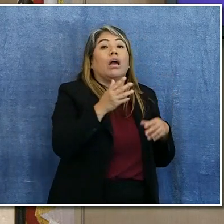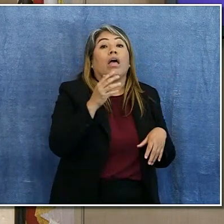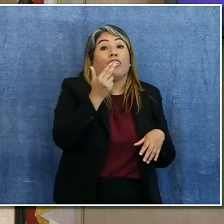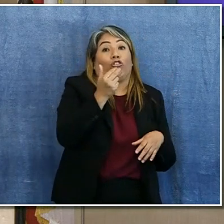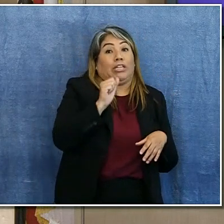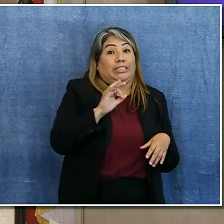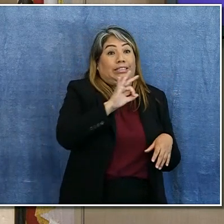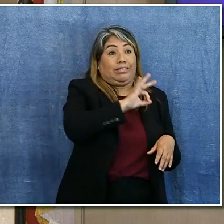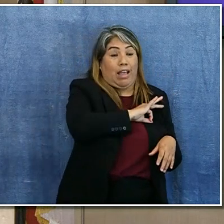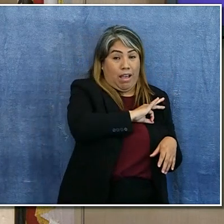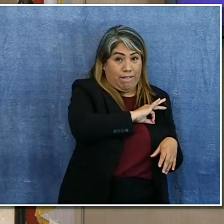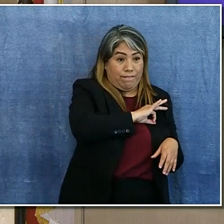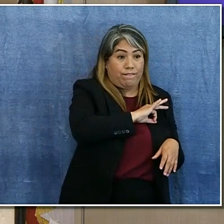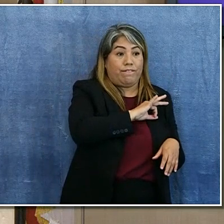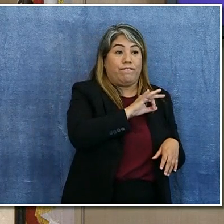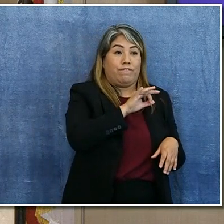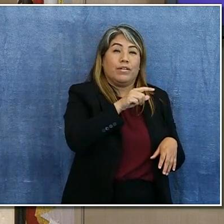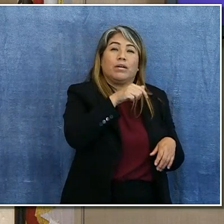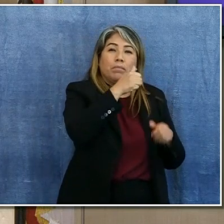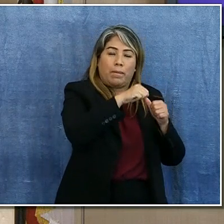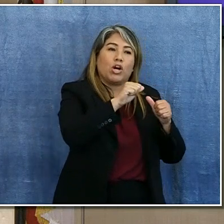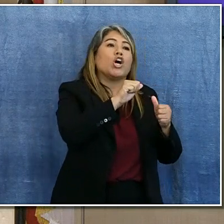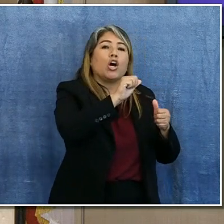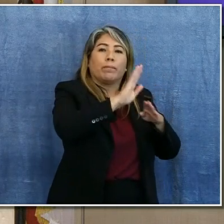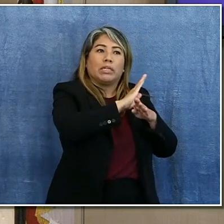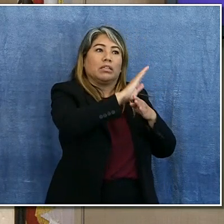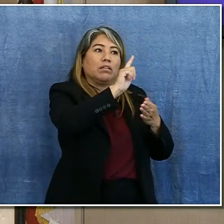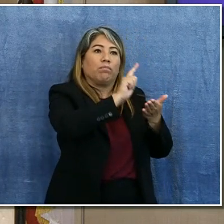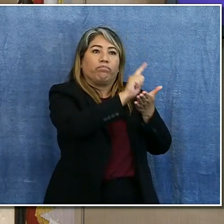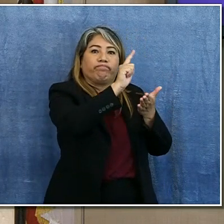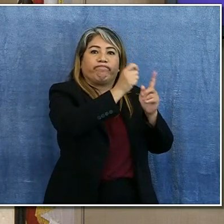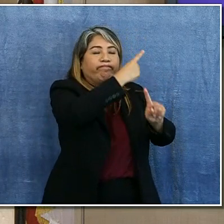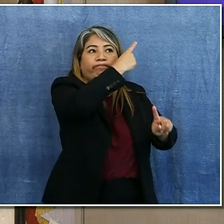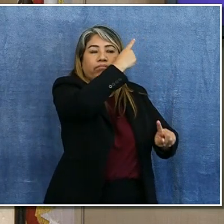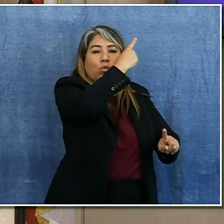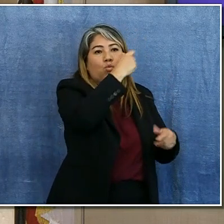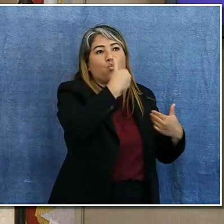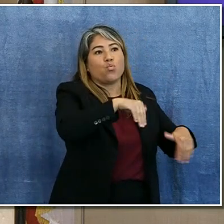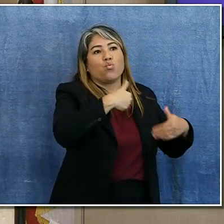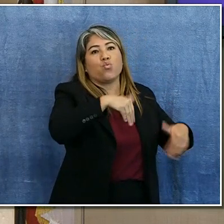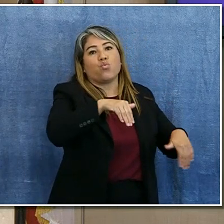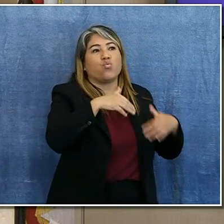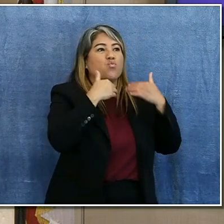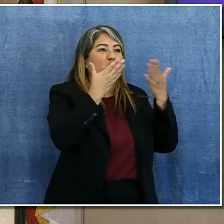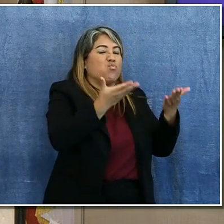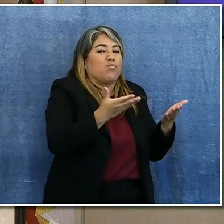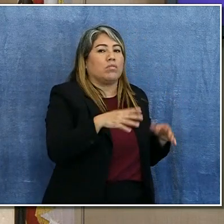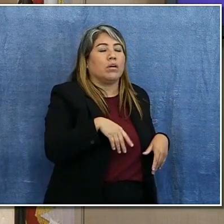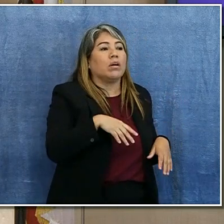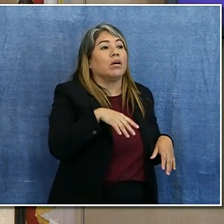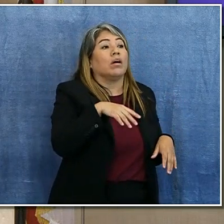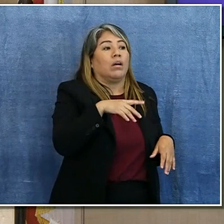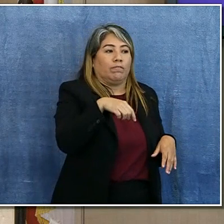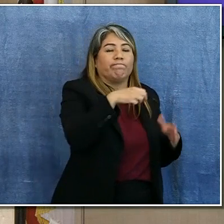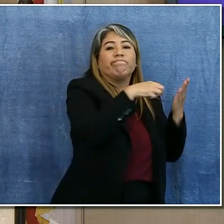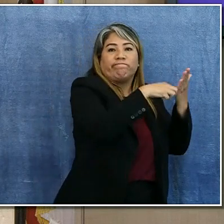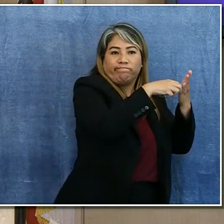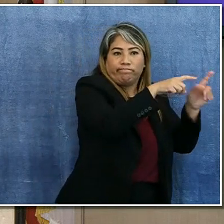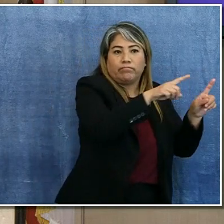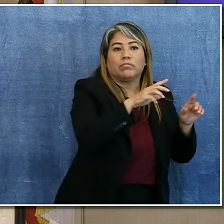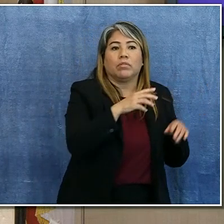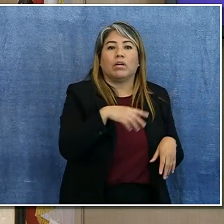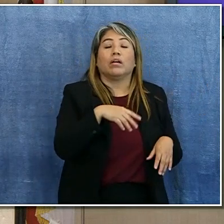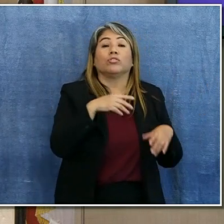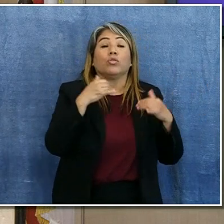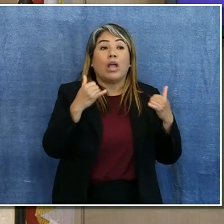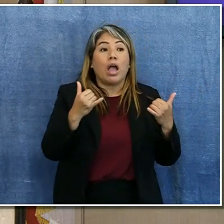be dedicated on those egregious and very blatant willful violations of what's happening, in addition to the efforts that we already